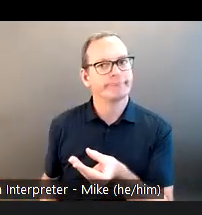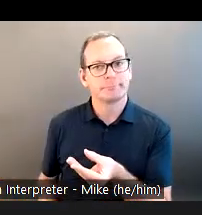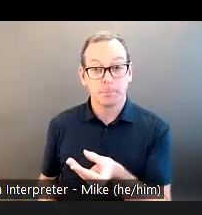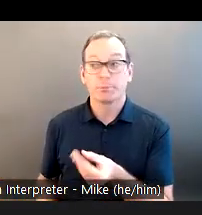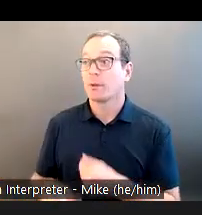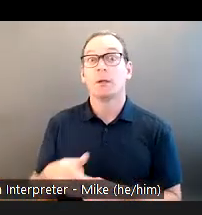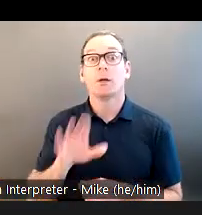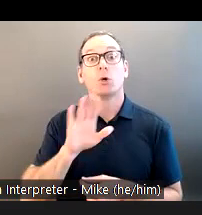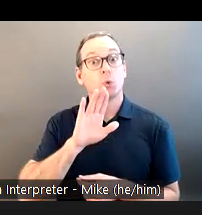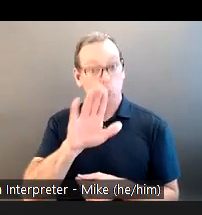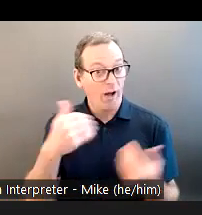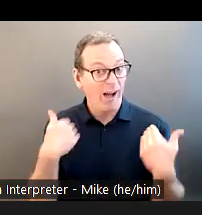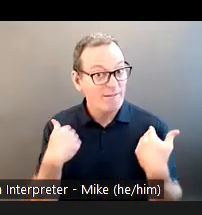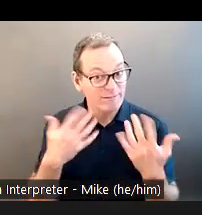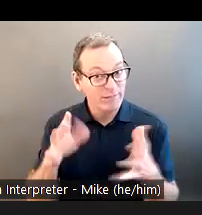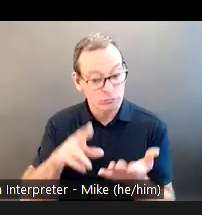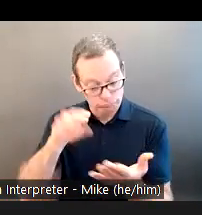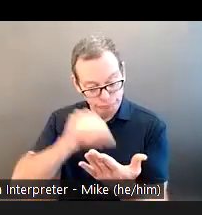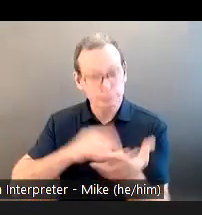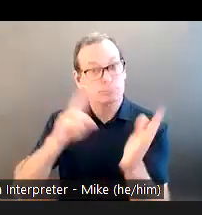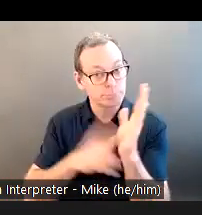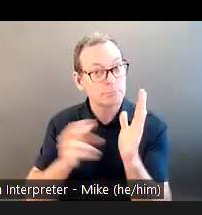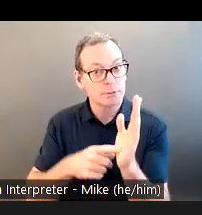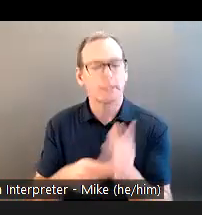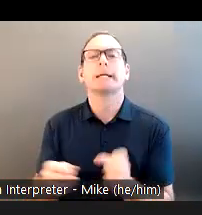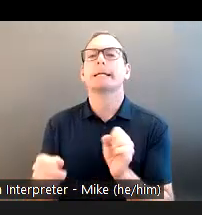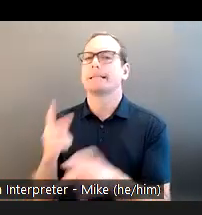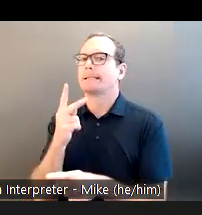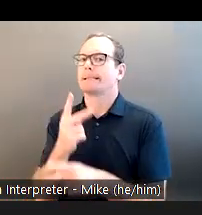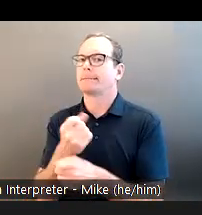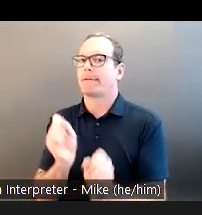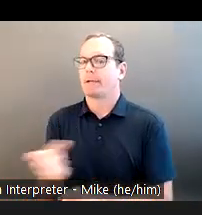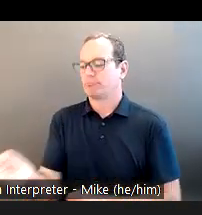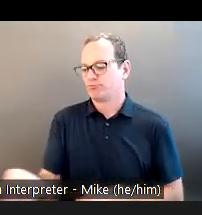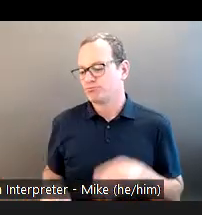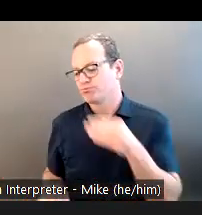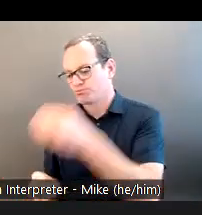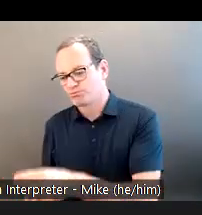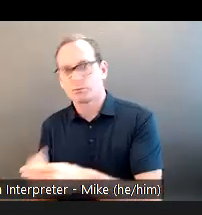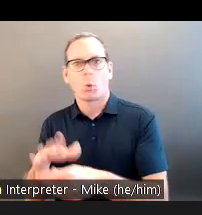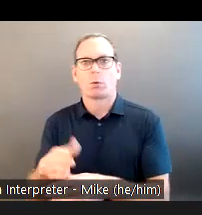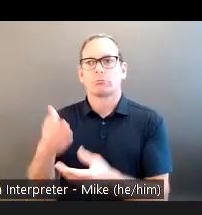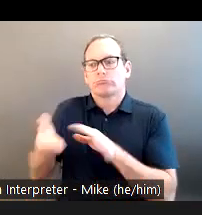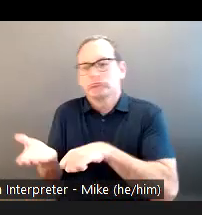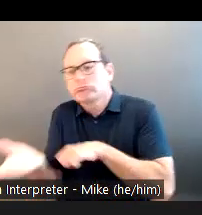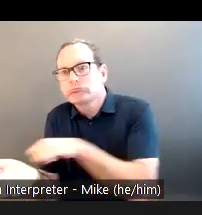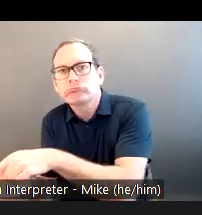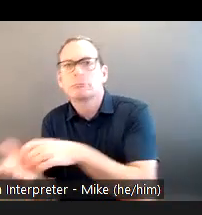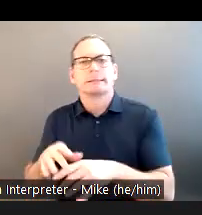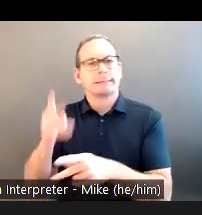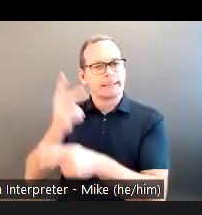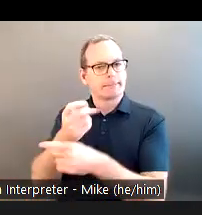and accessible place. A lot of time is spent with people running around, trying to find documents, talking to family